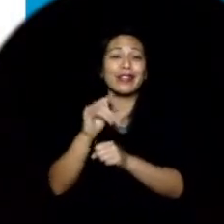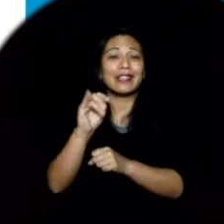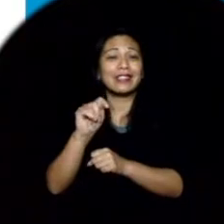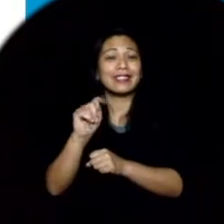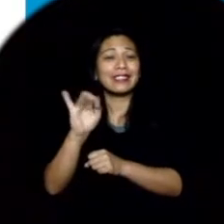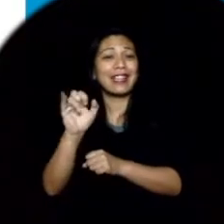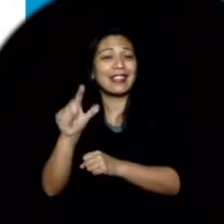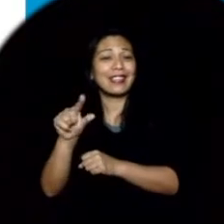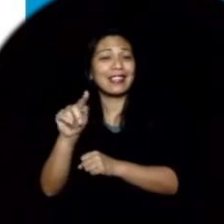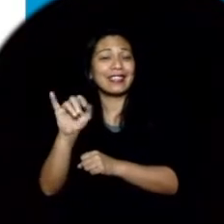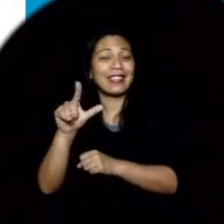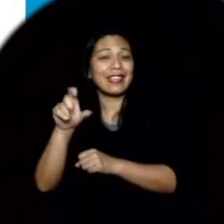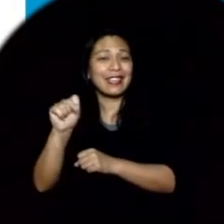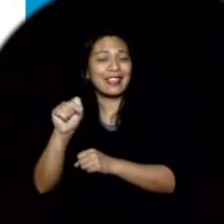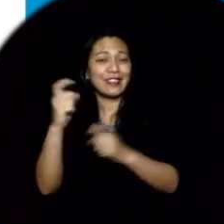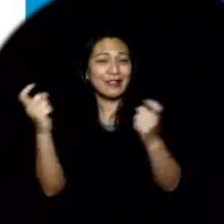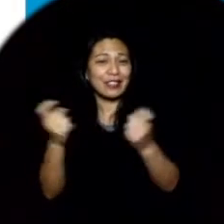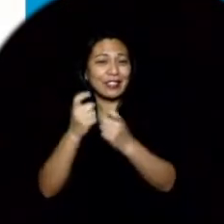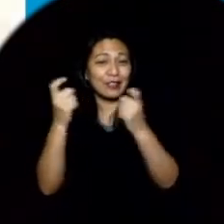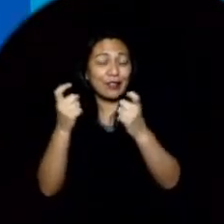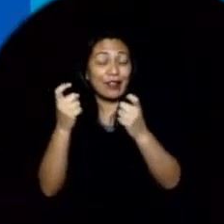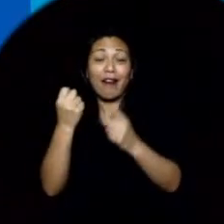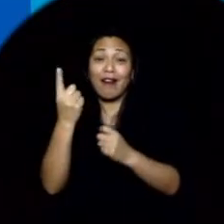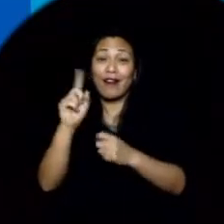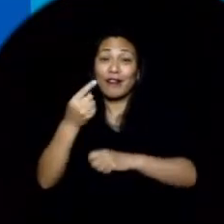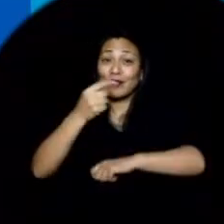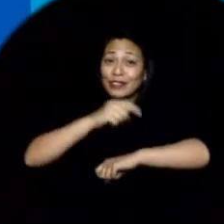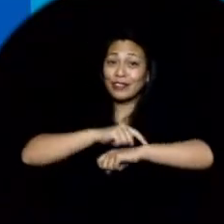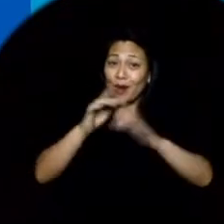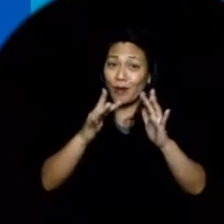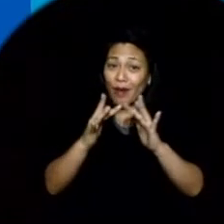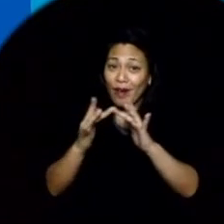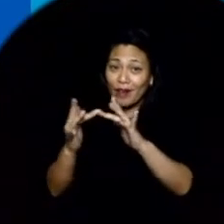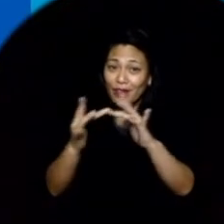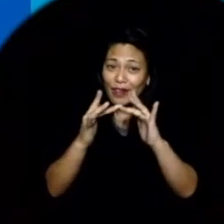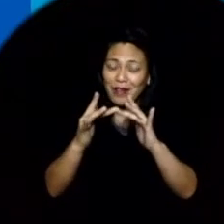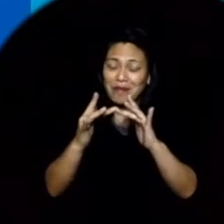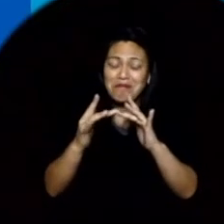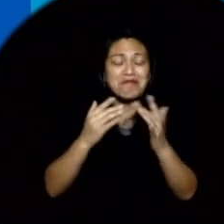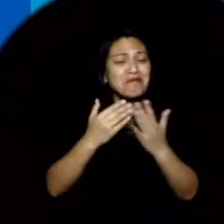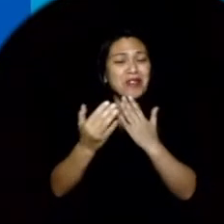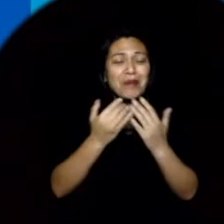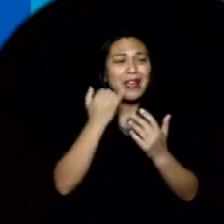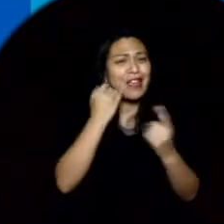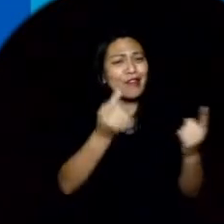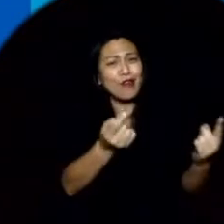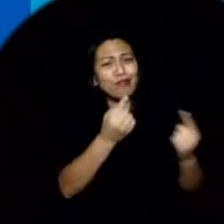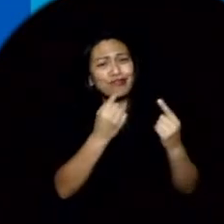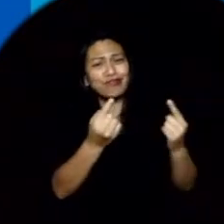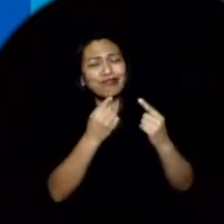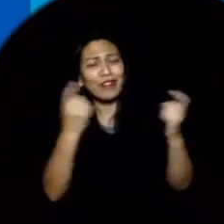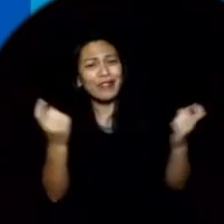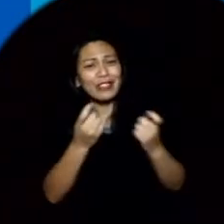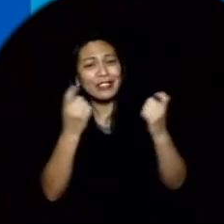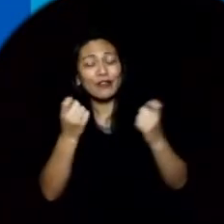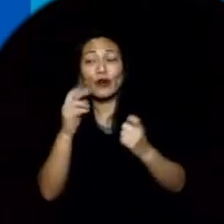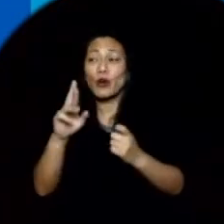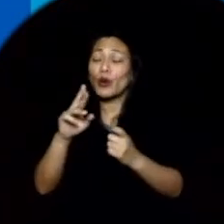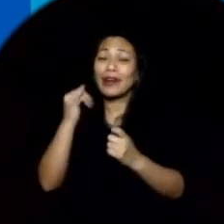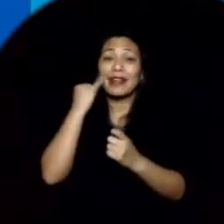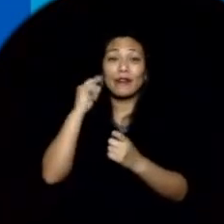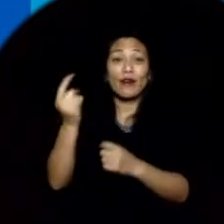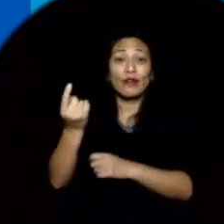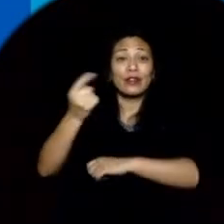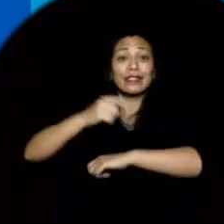our first ever virtual gathering. Whether you are a veteran fan who has been to the festival, or whether this is